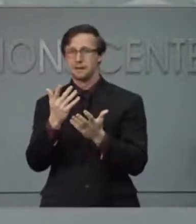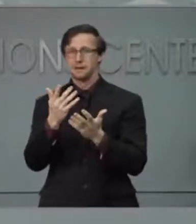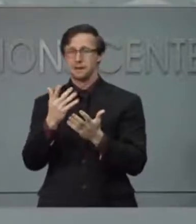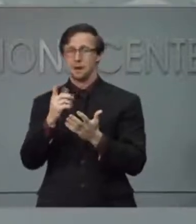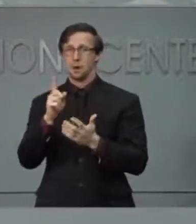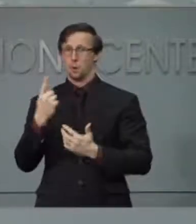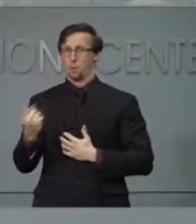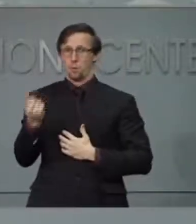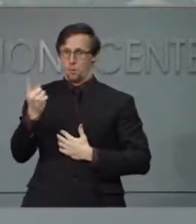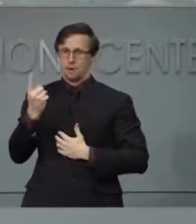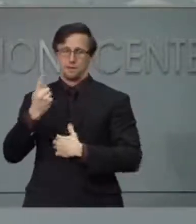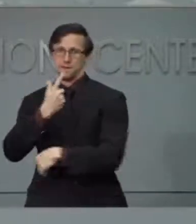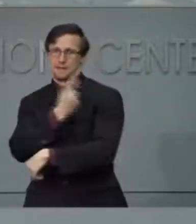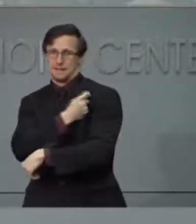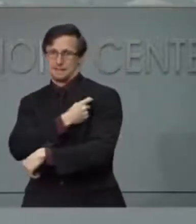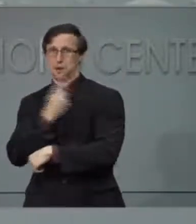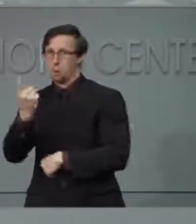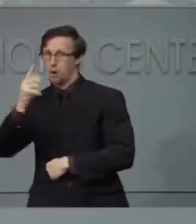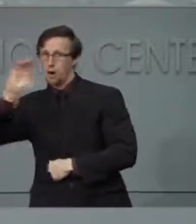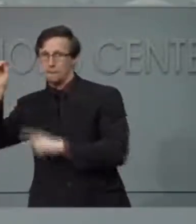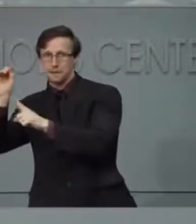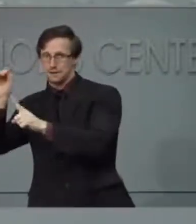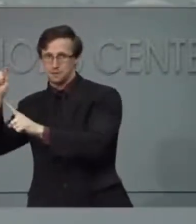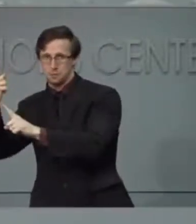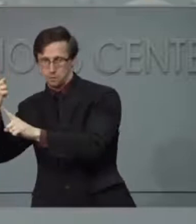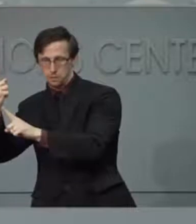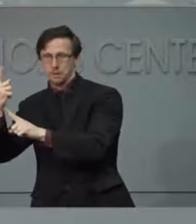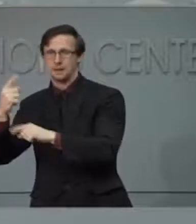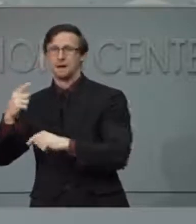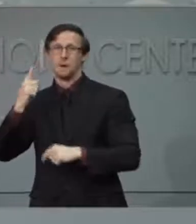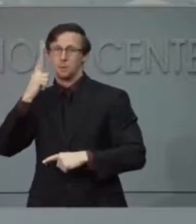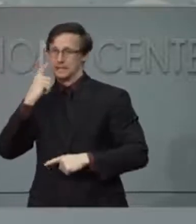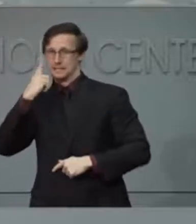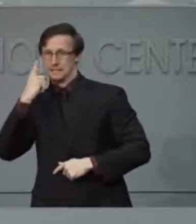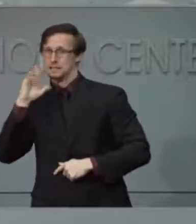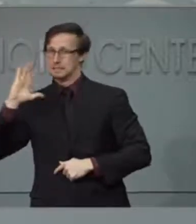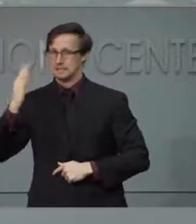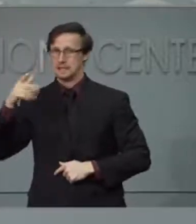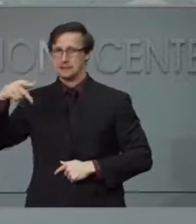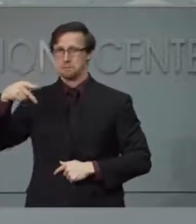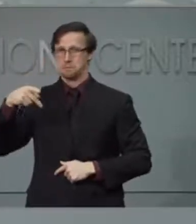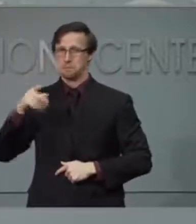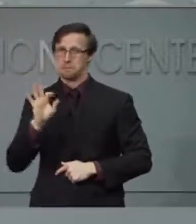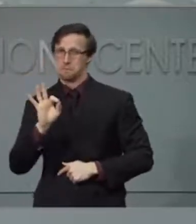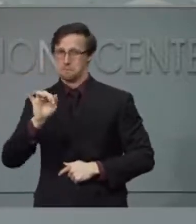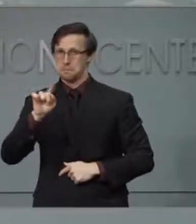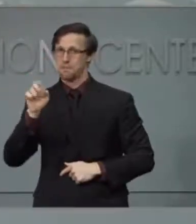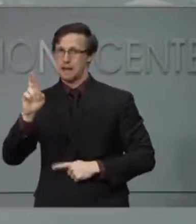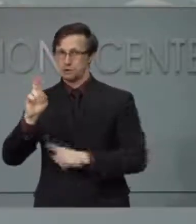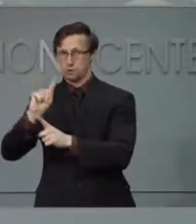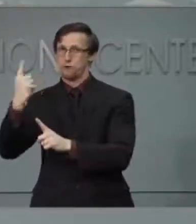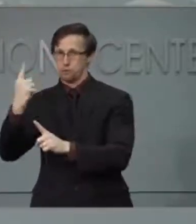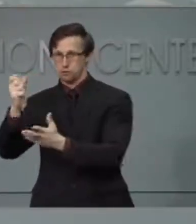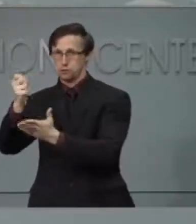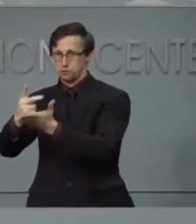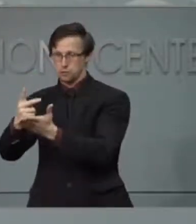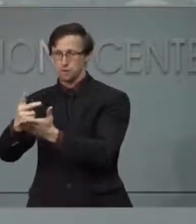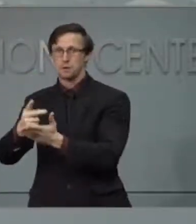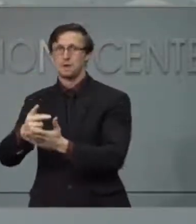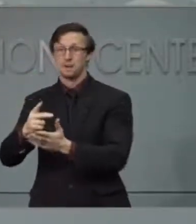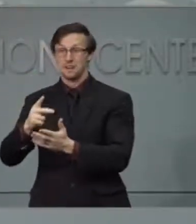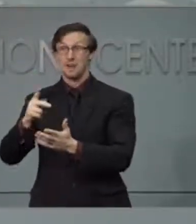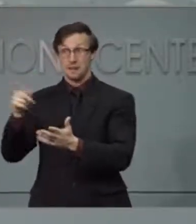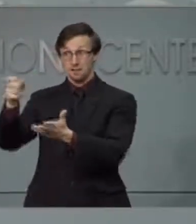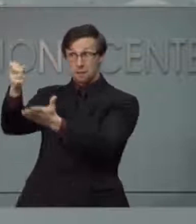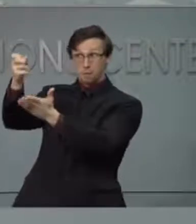vaccine available. And that one vaccine we think will likely be the Pfizer vaccine. We think that first week we'll get about